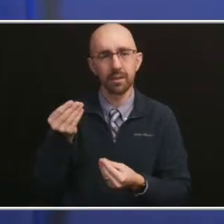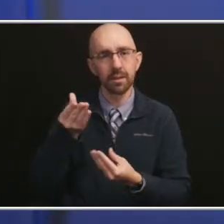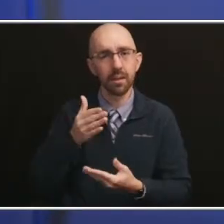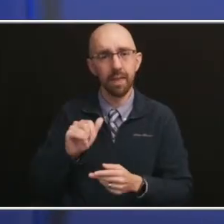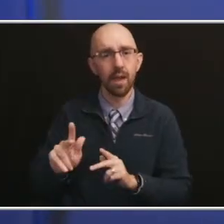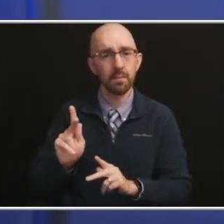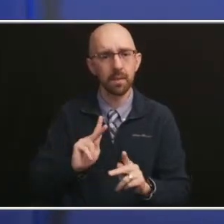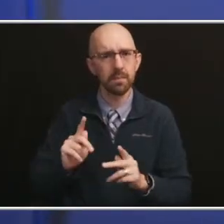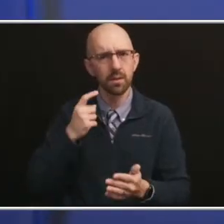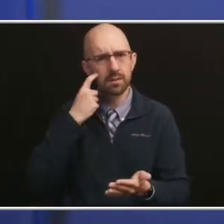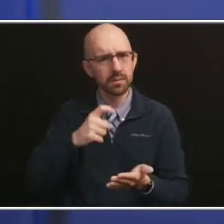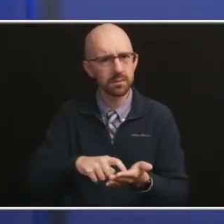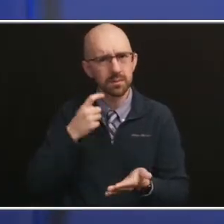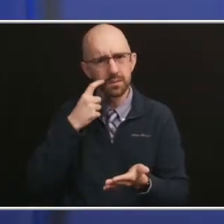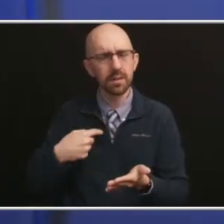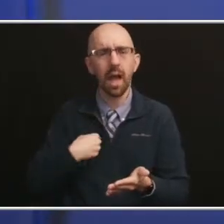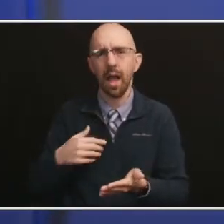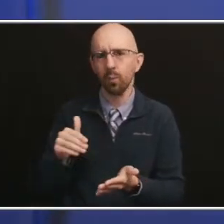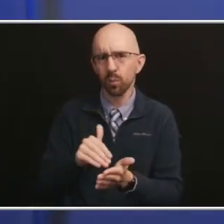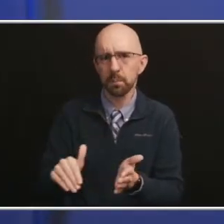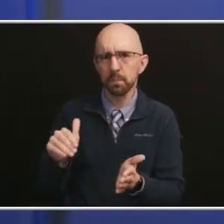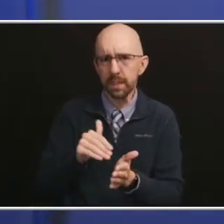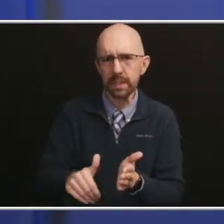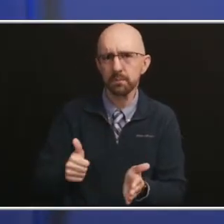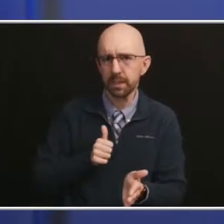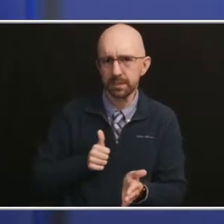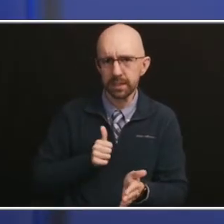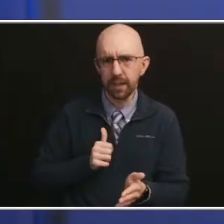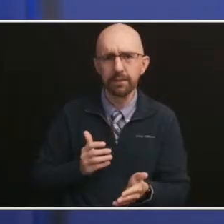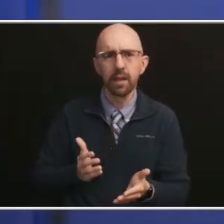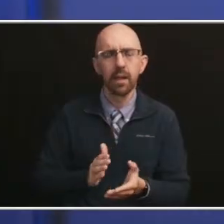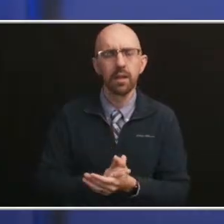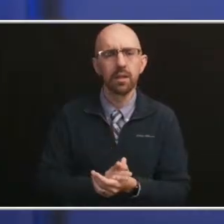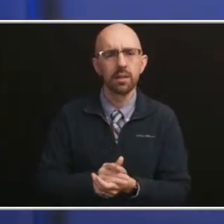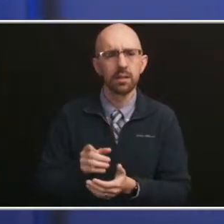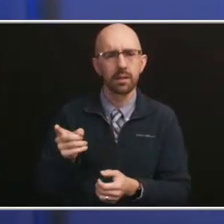noticing that I was repeating myself. She fired me